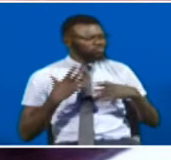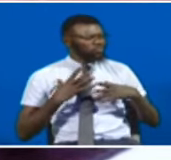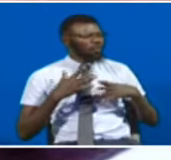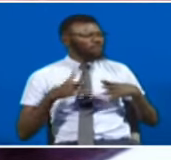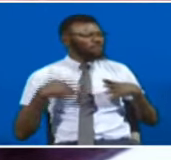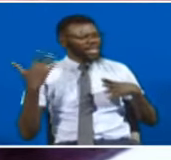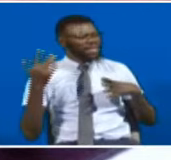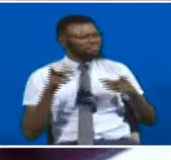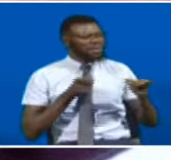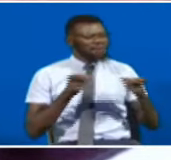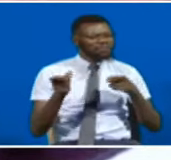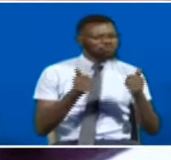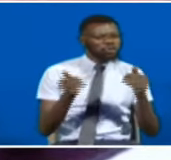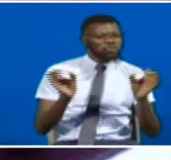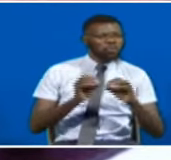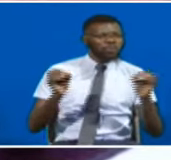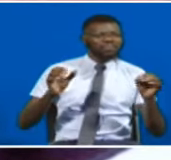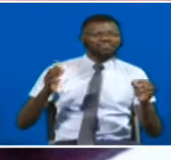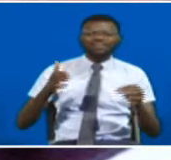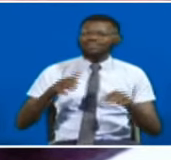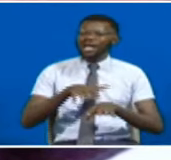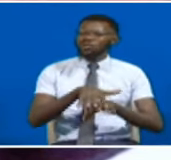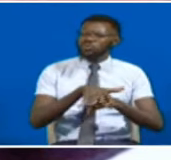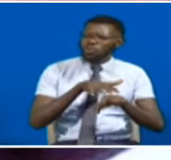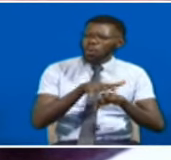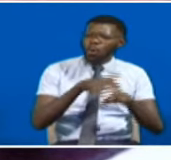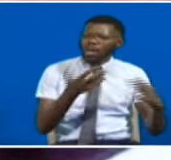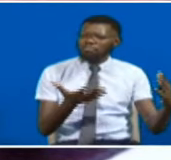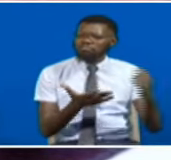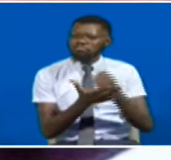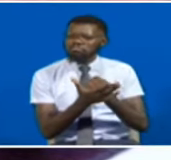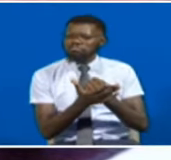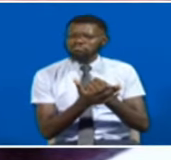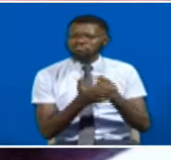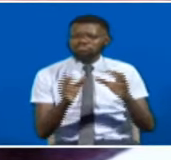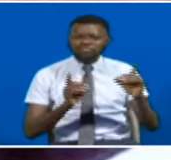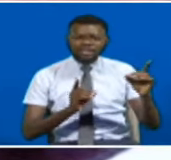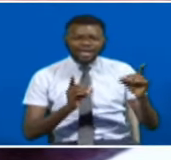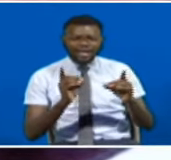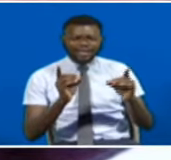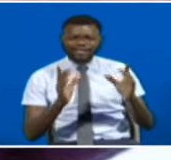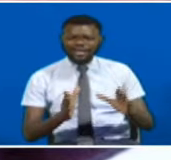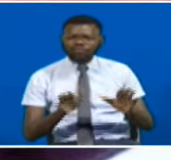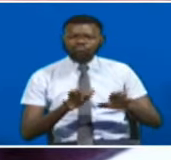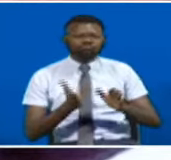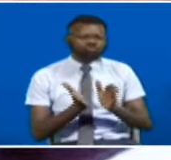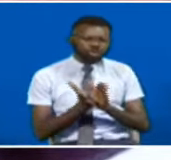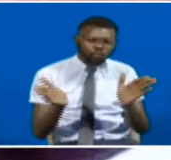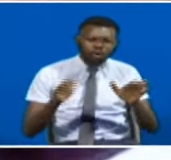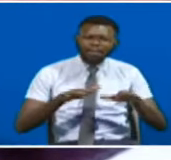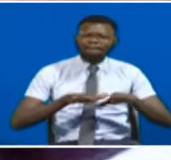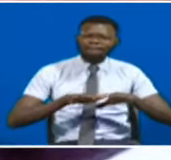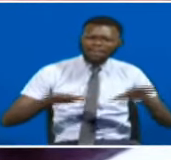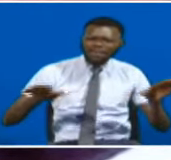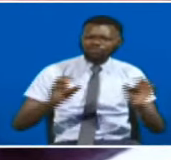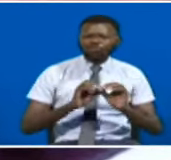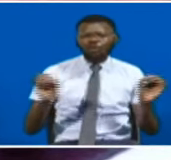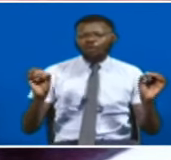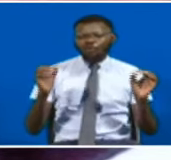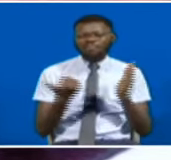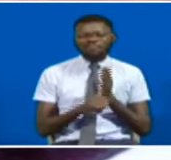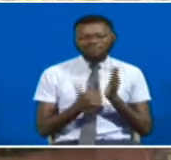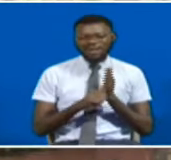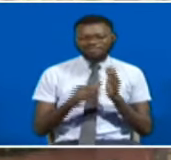view the delay in appointing a permanent director general as a significant governance issue. Gloria Milimo